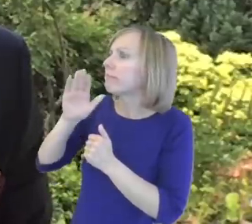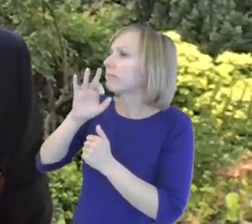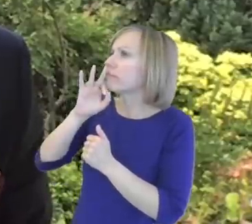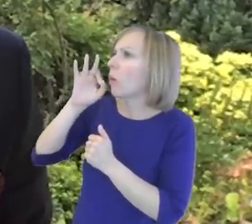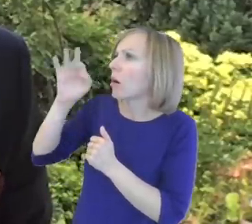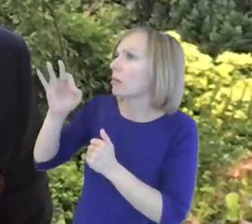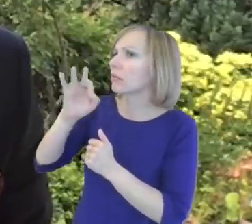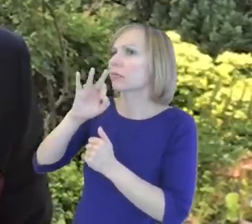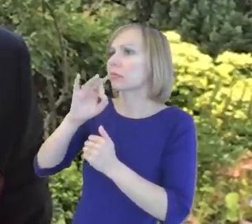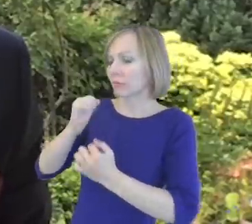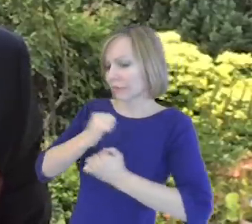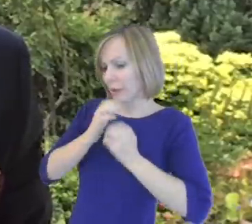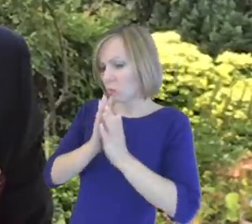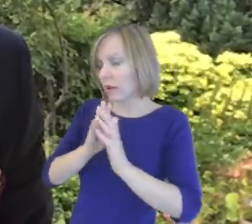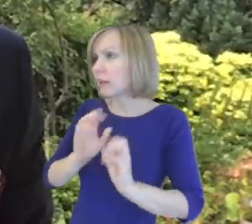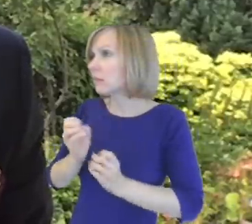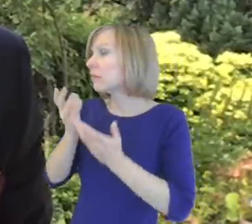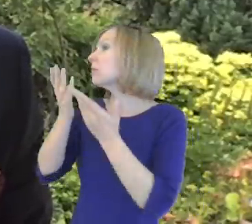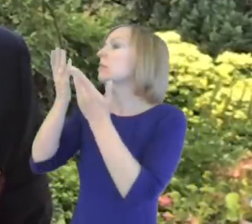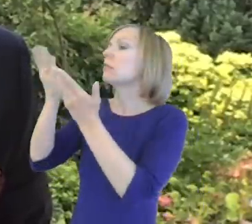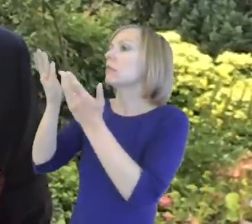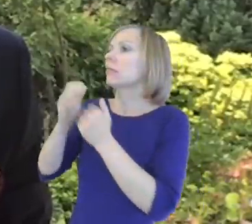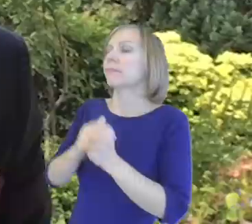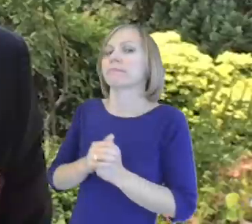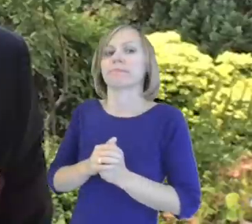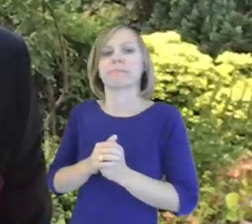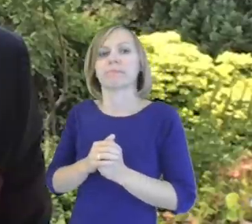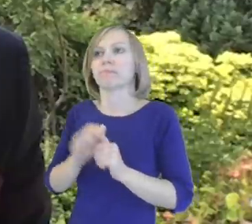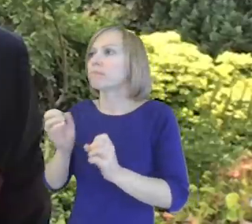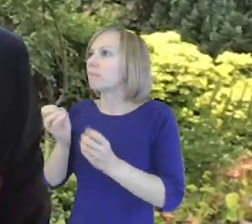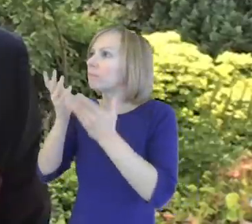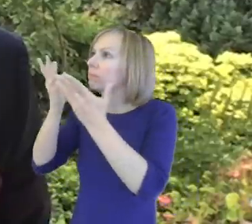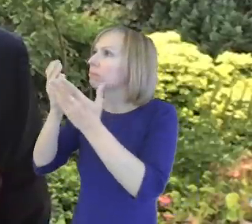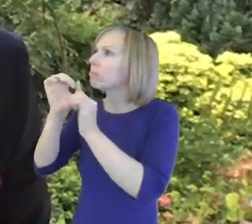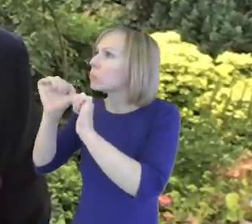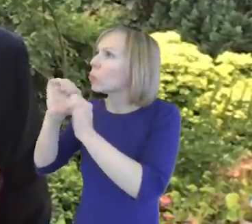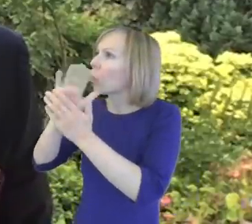receive these our prayers, which we offer unto thy divine majesty,